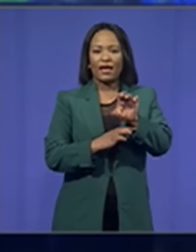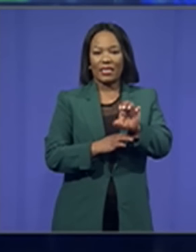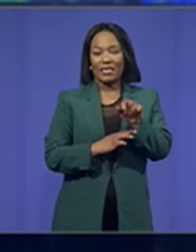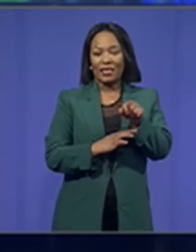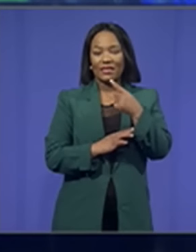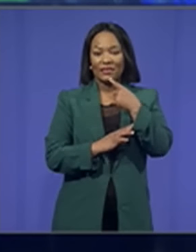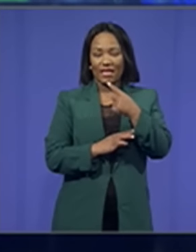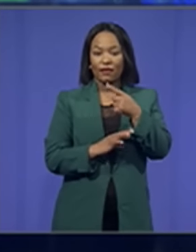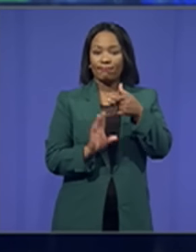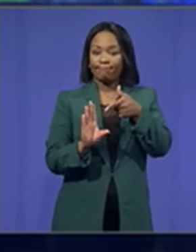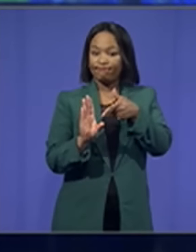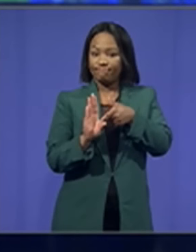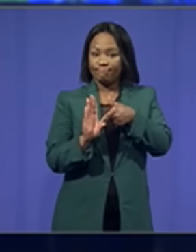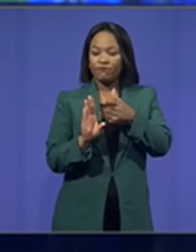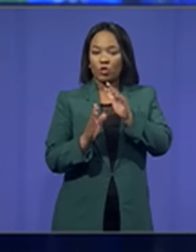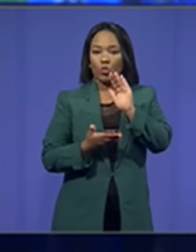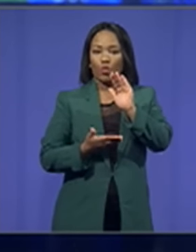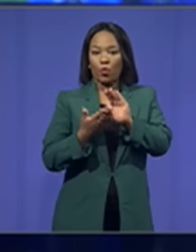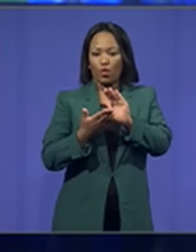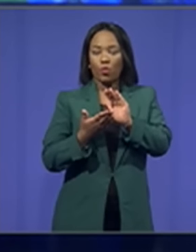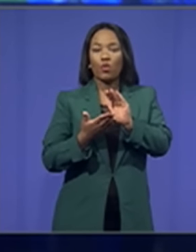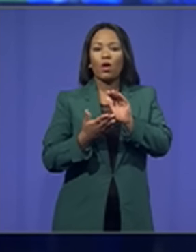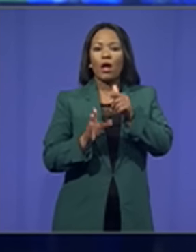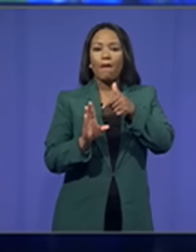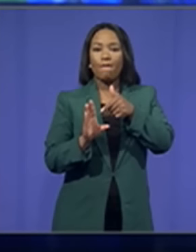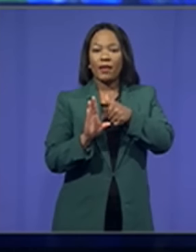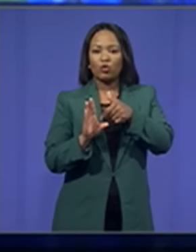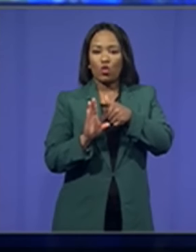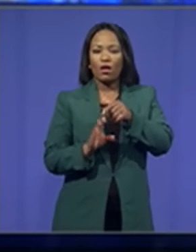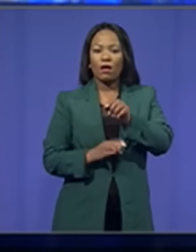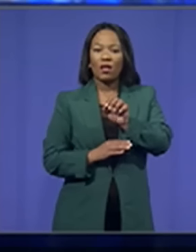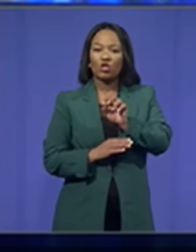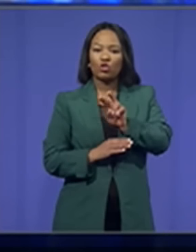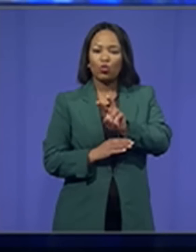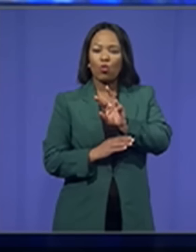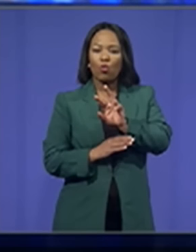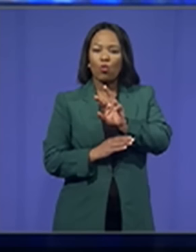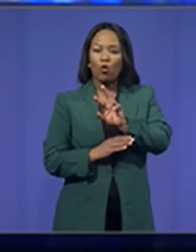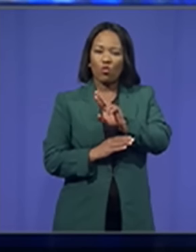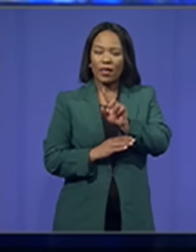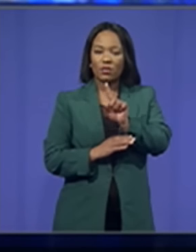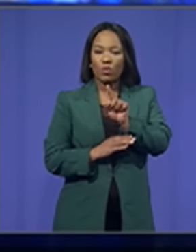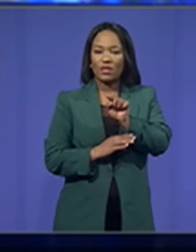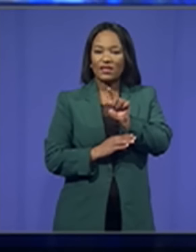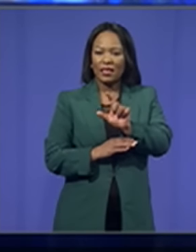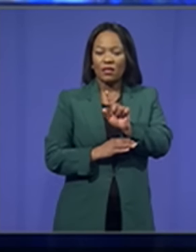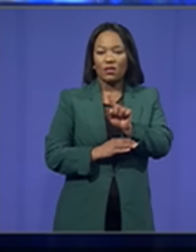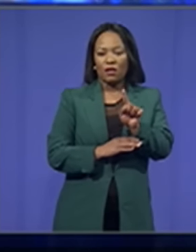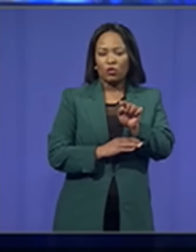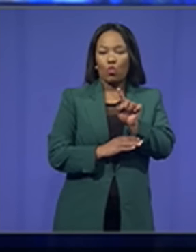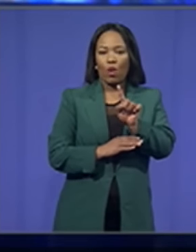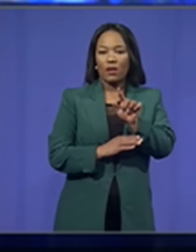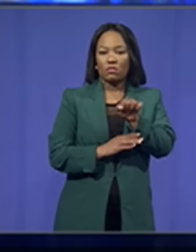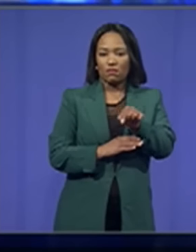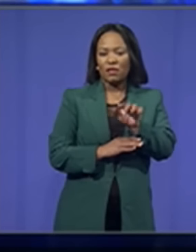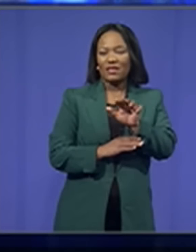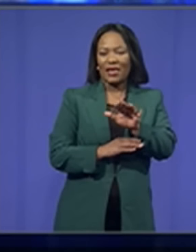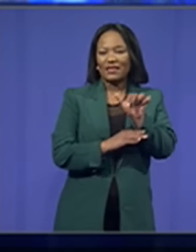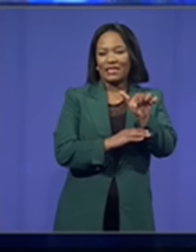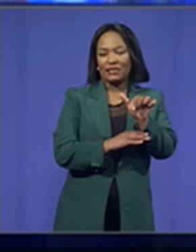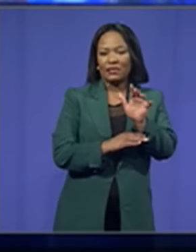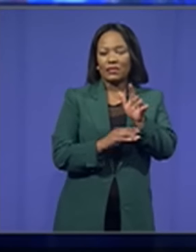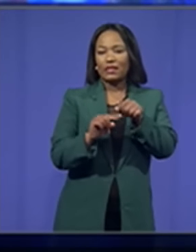e lebeletswe hore e tla theoha ka diranta tse pakeng tsa R2.01 le R1.96 litara. Ho ipapisitswe le hore